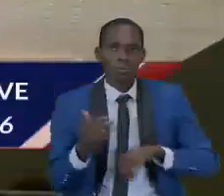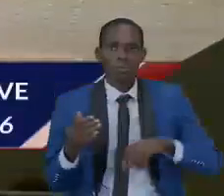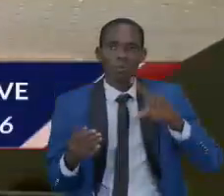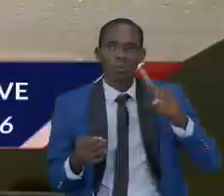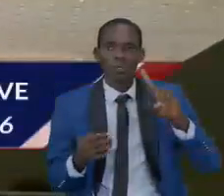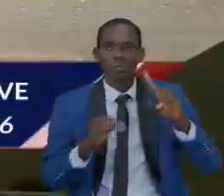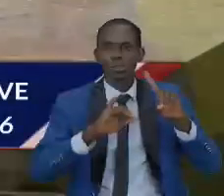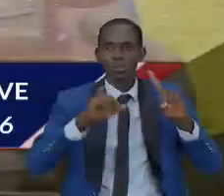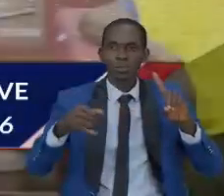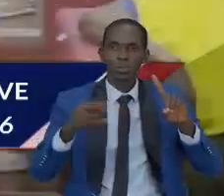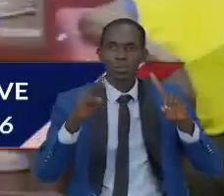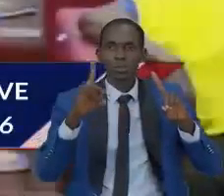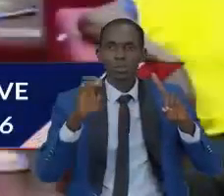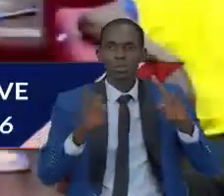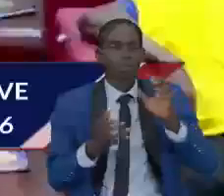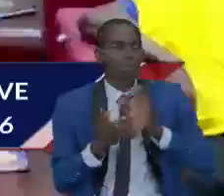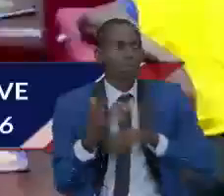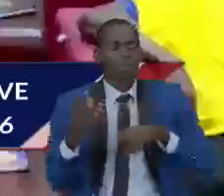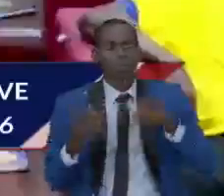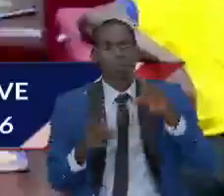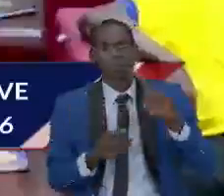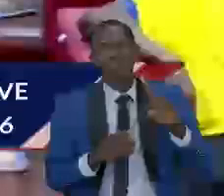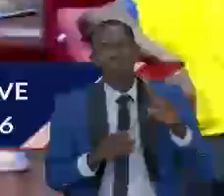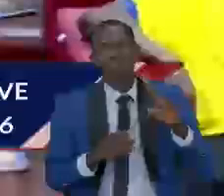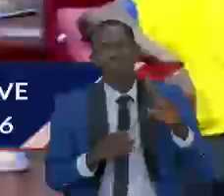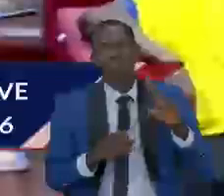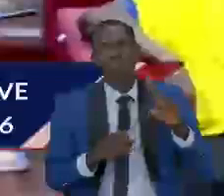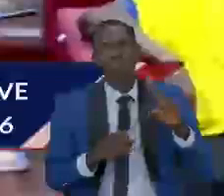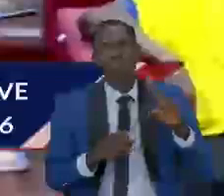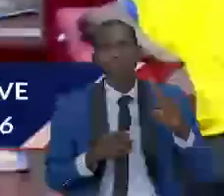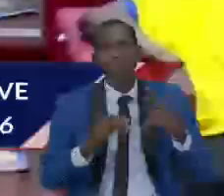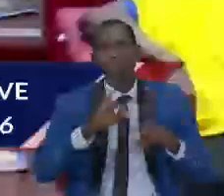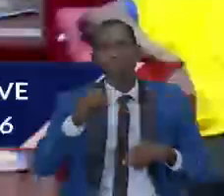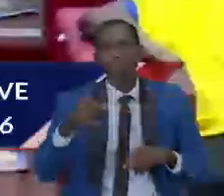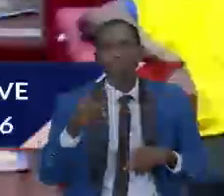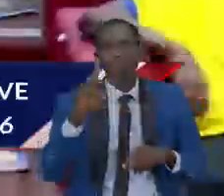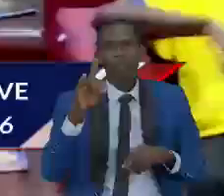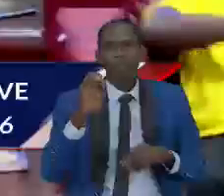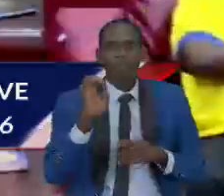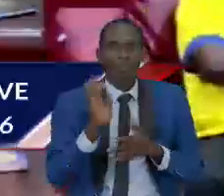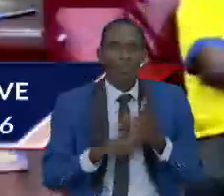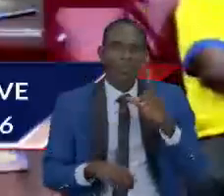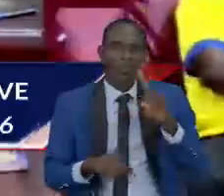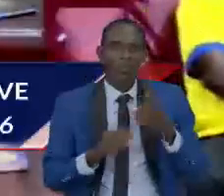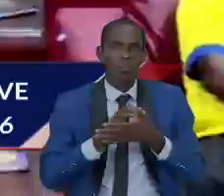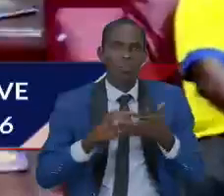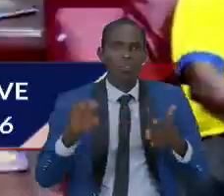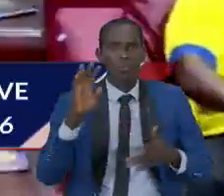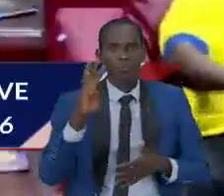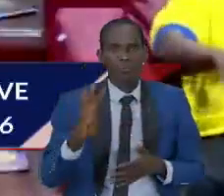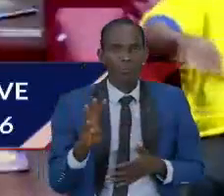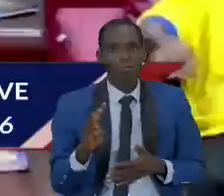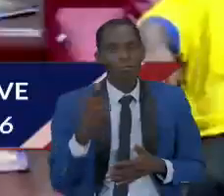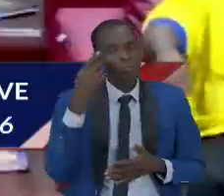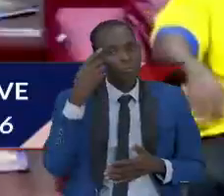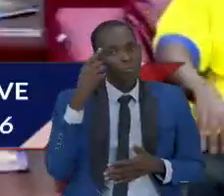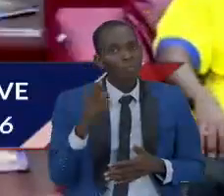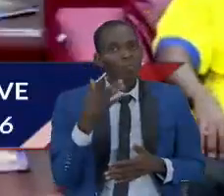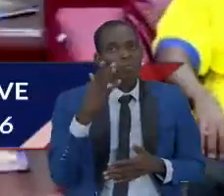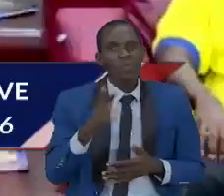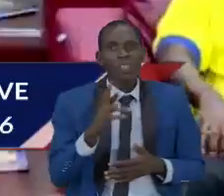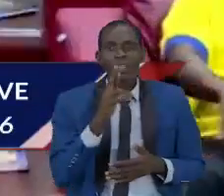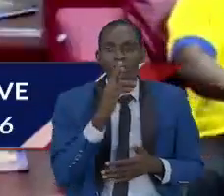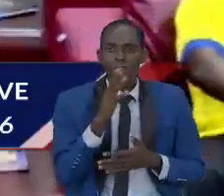at verse 4. judge 1 verse 4 for there are certain